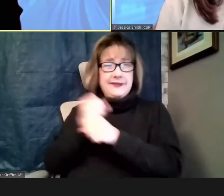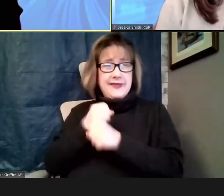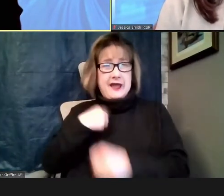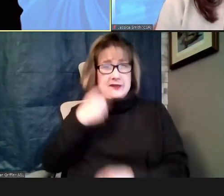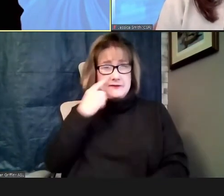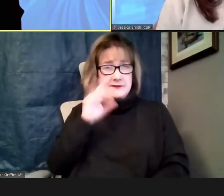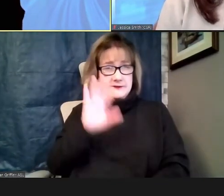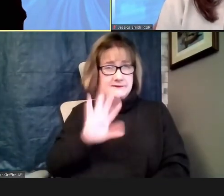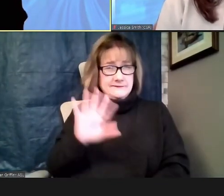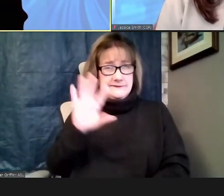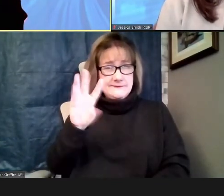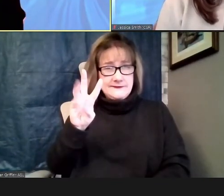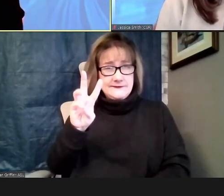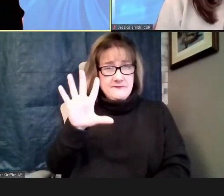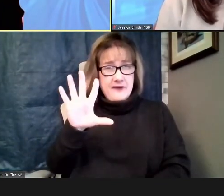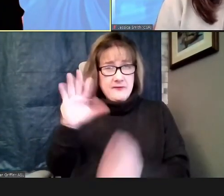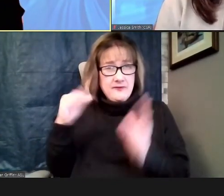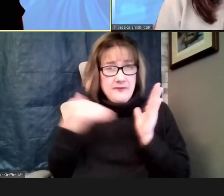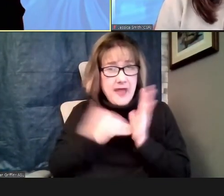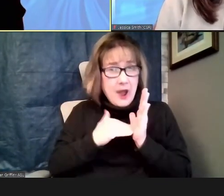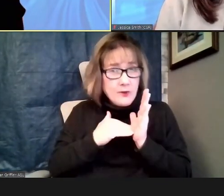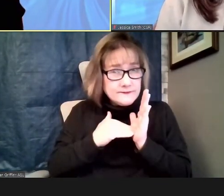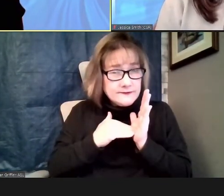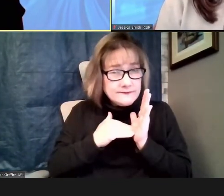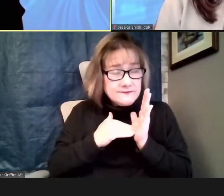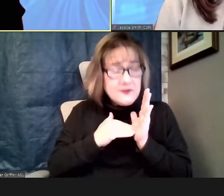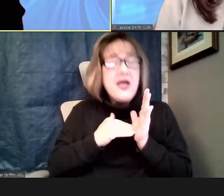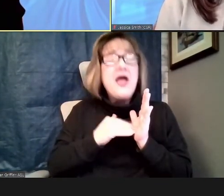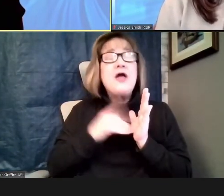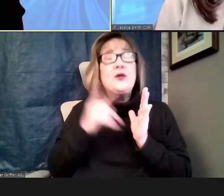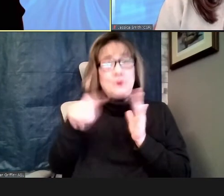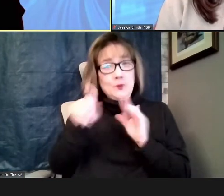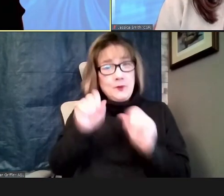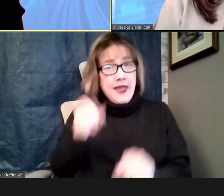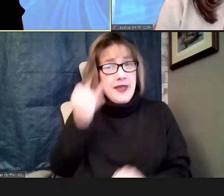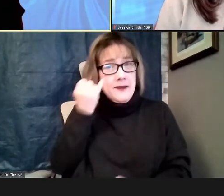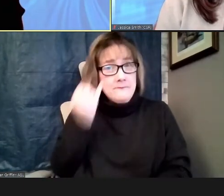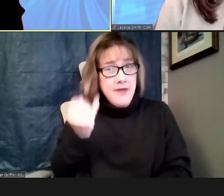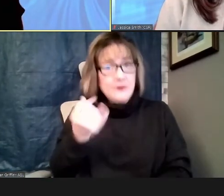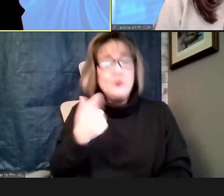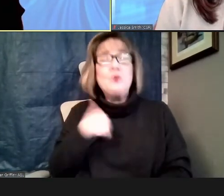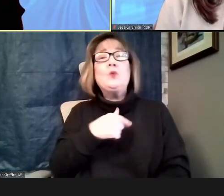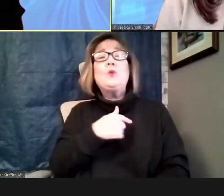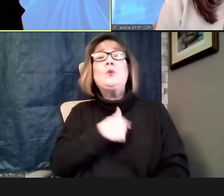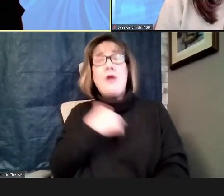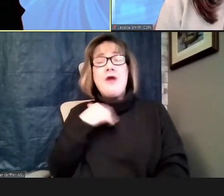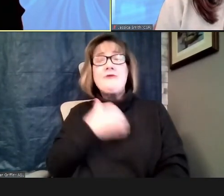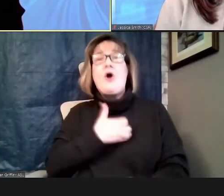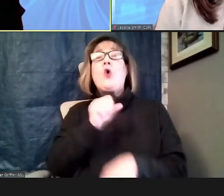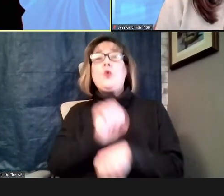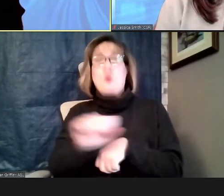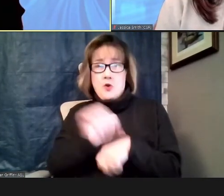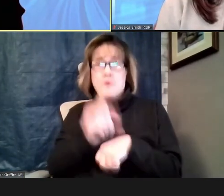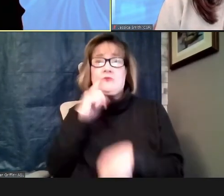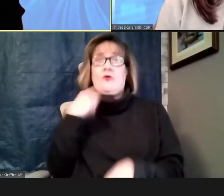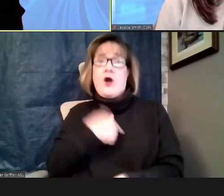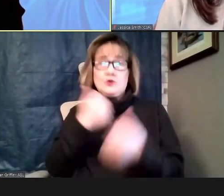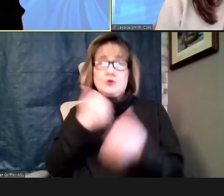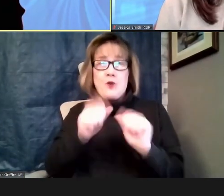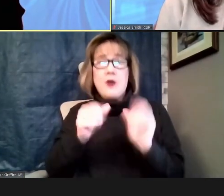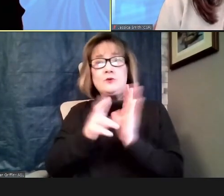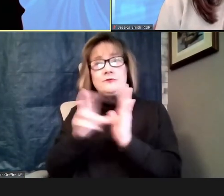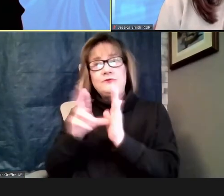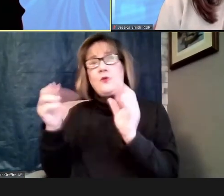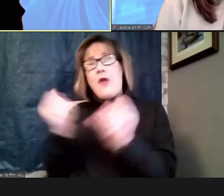like 65,000. So as you can probably imagine, we have our work cut out for us trying to review